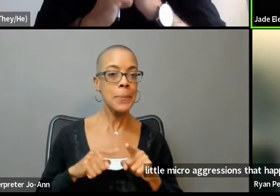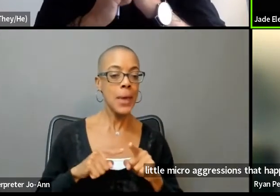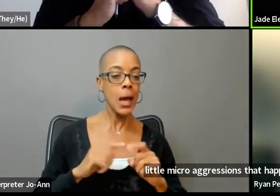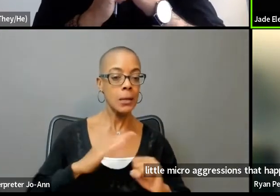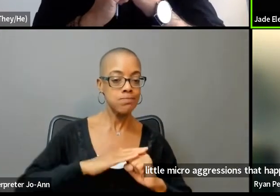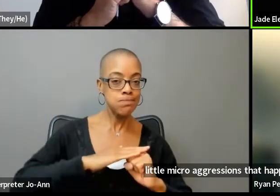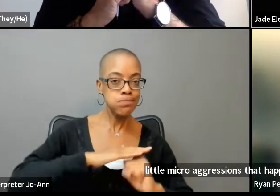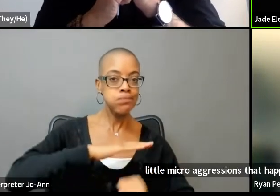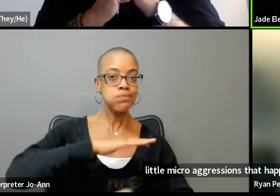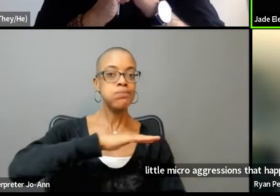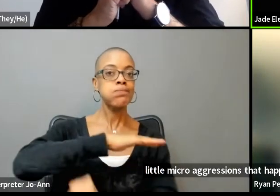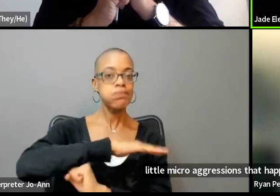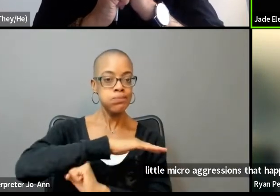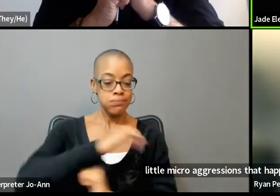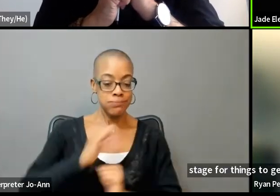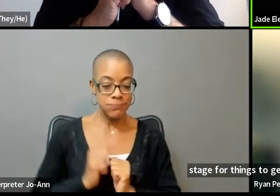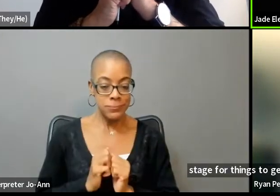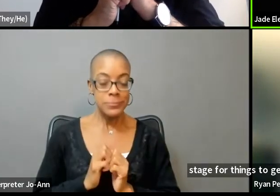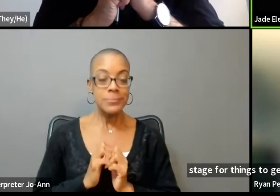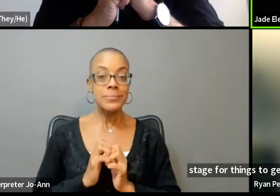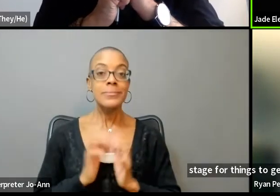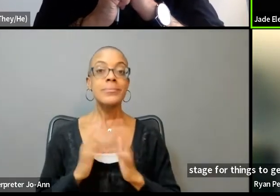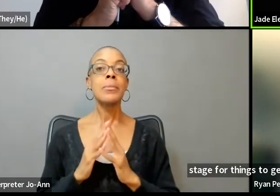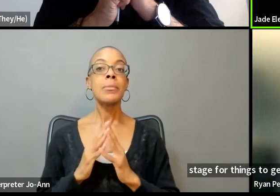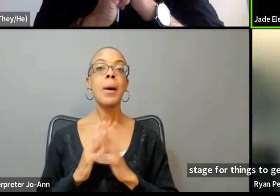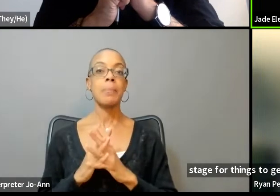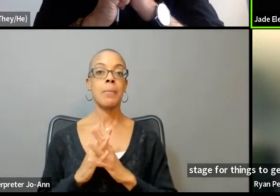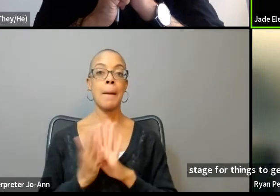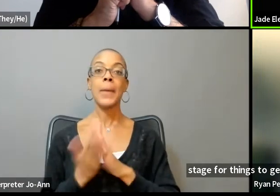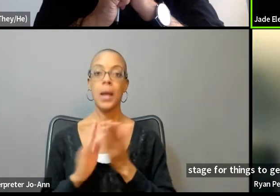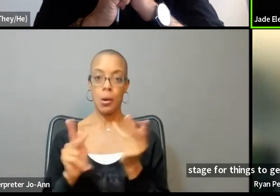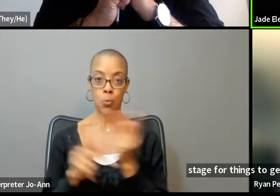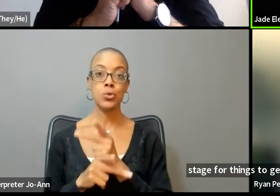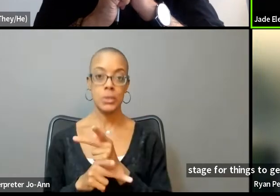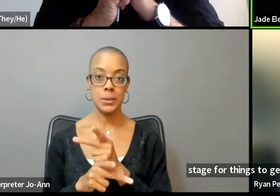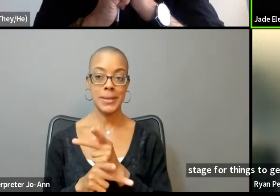things to get worse. And so,